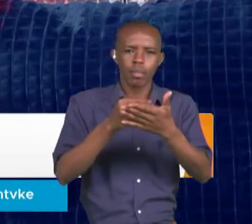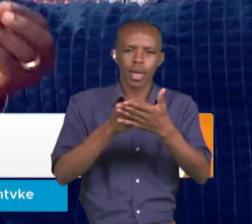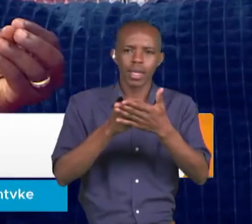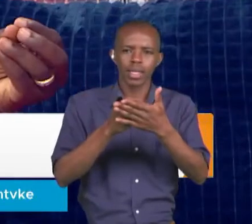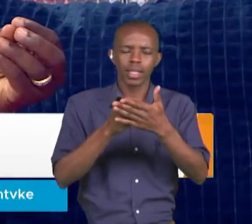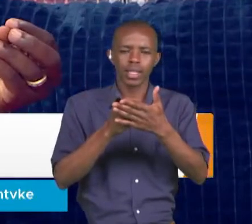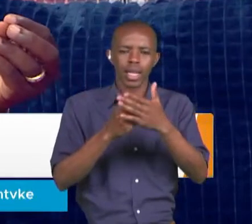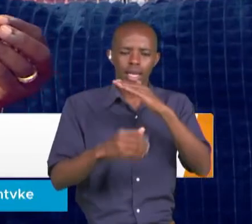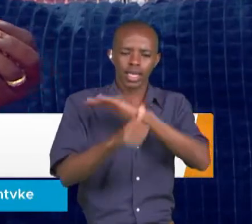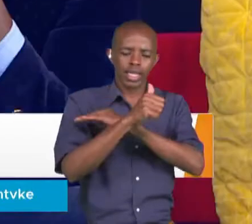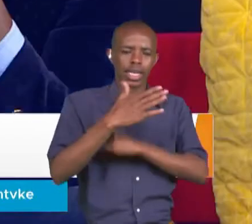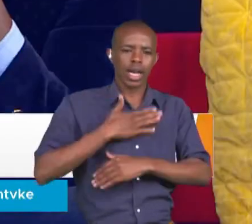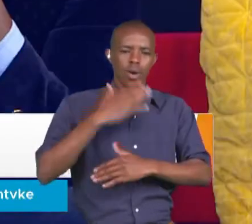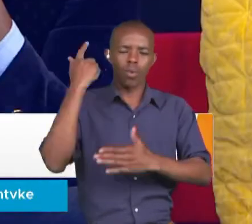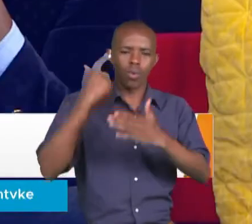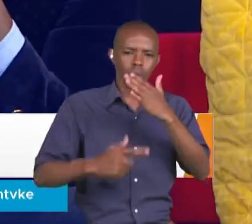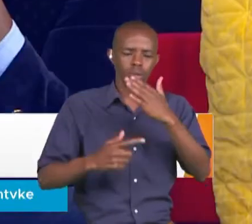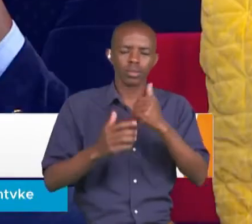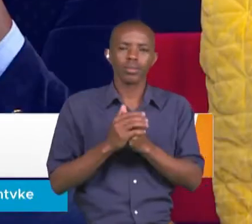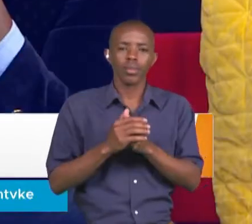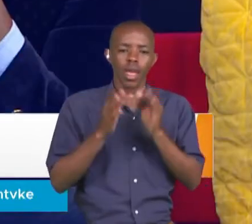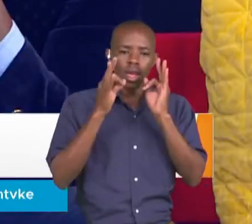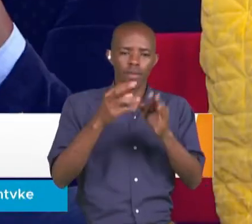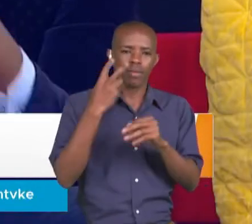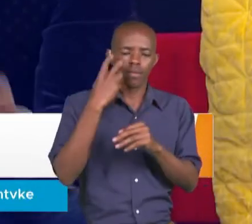the risk to us? Okay. You know, because if you look at